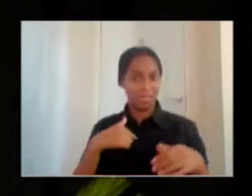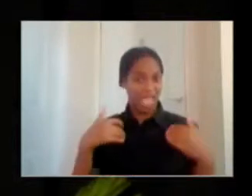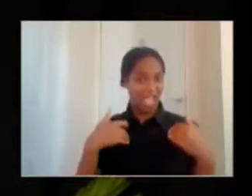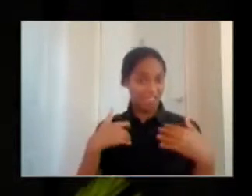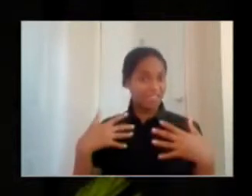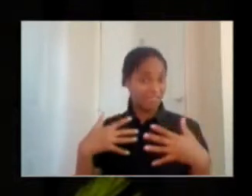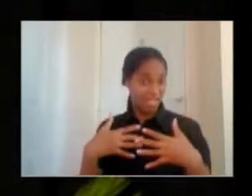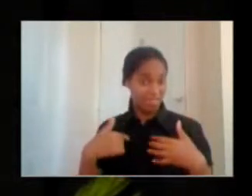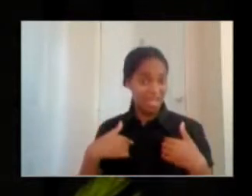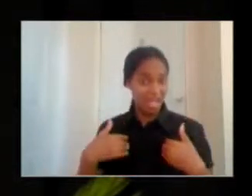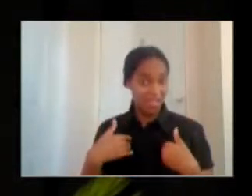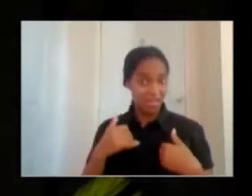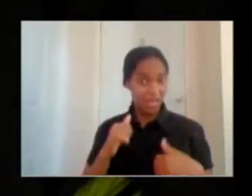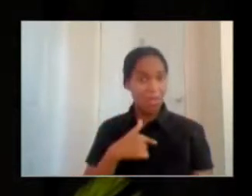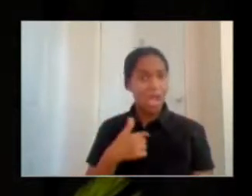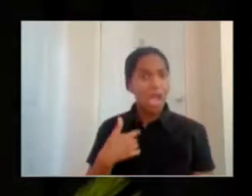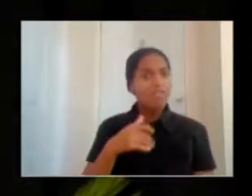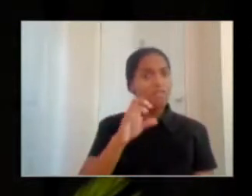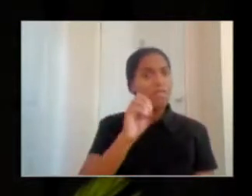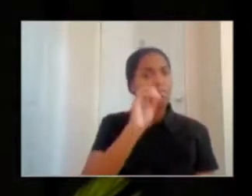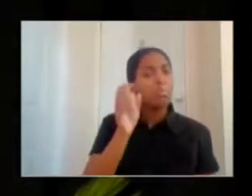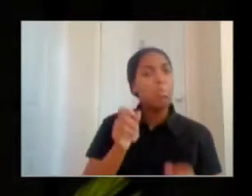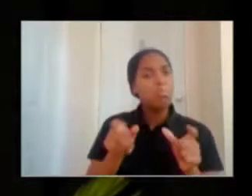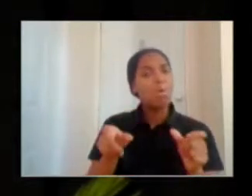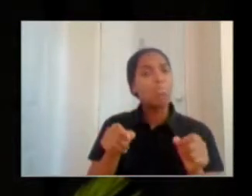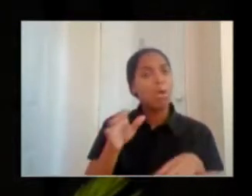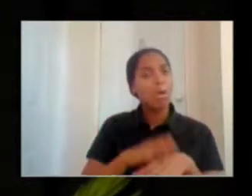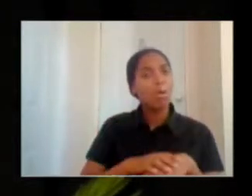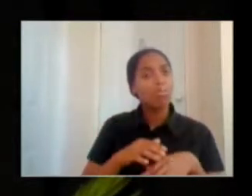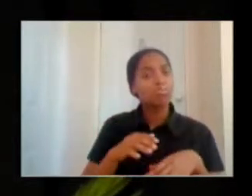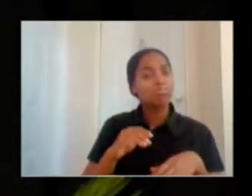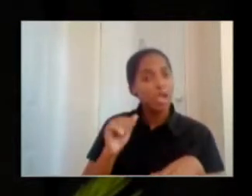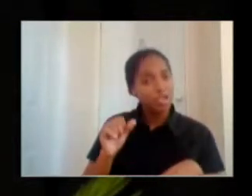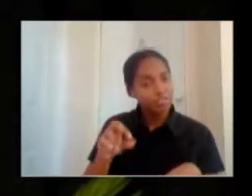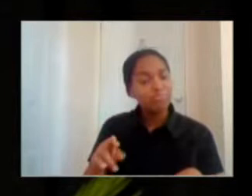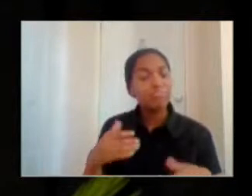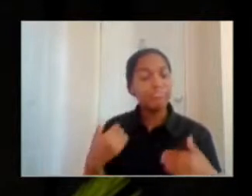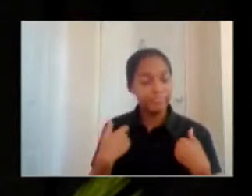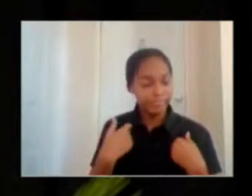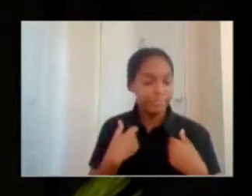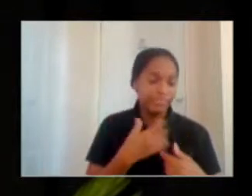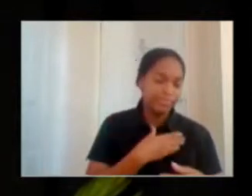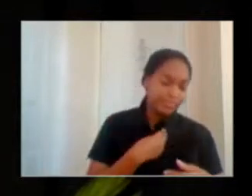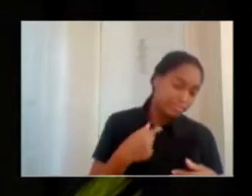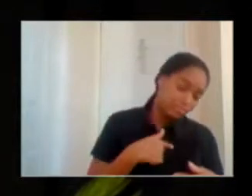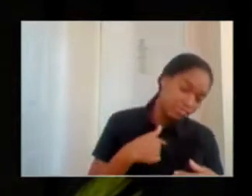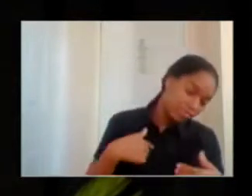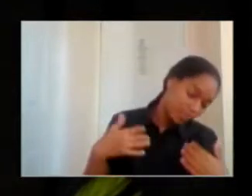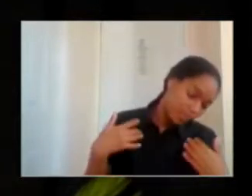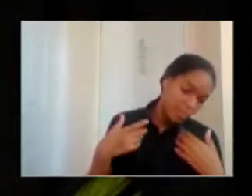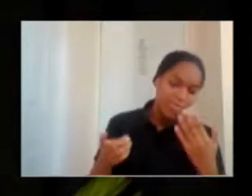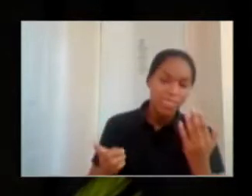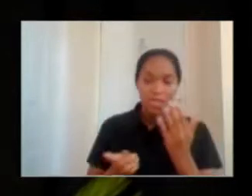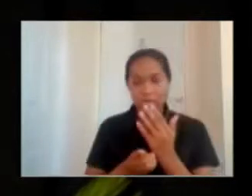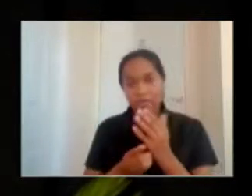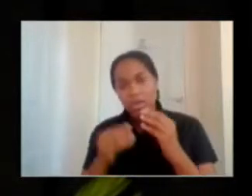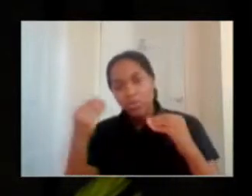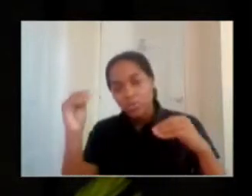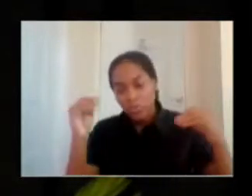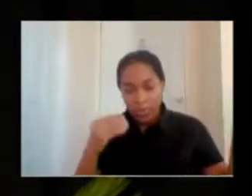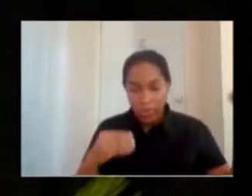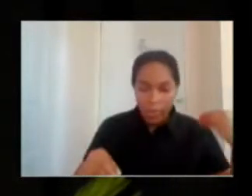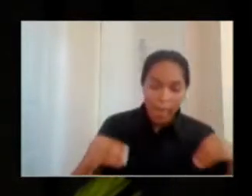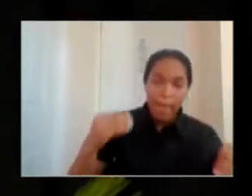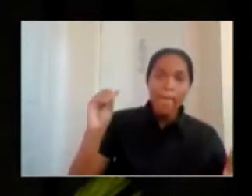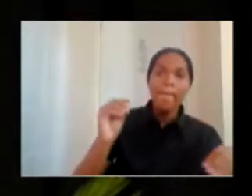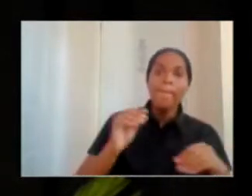that we have 50% of the broadcasters on the air, and we've got, devices being sold into the marketplace,